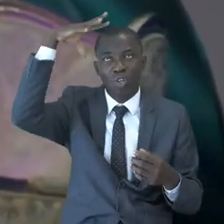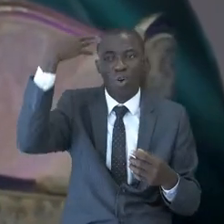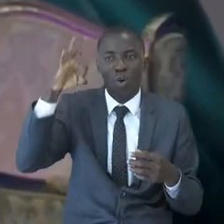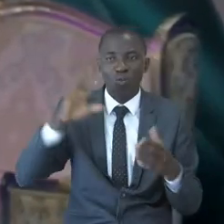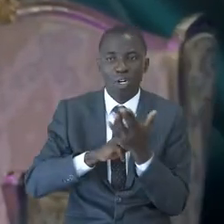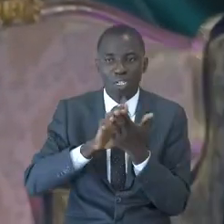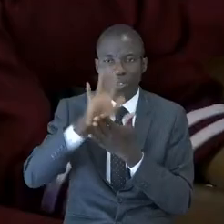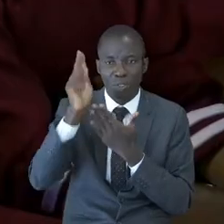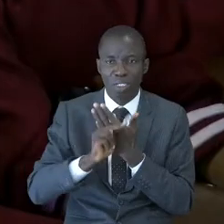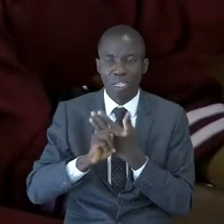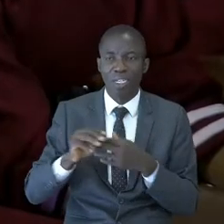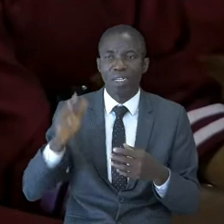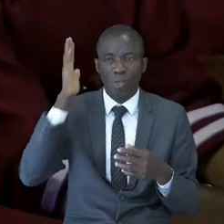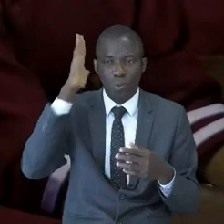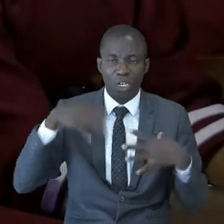he will heal you.